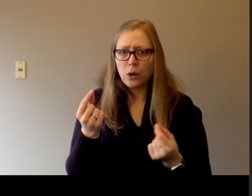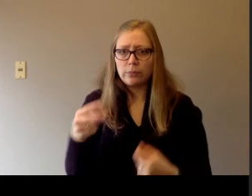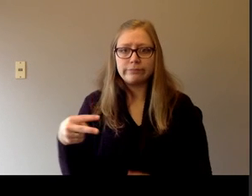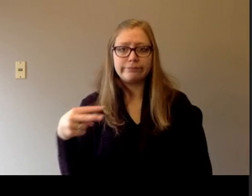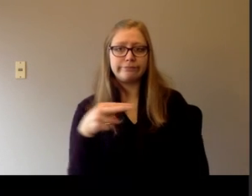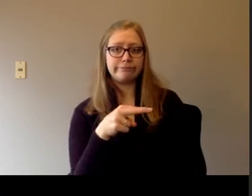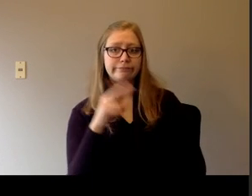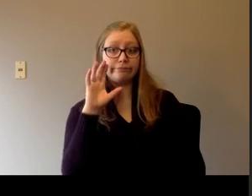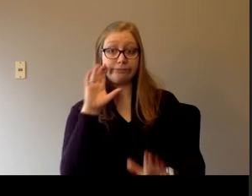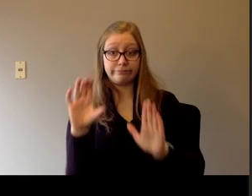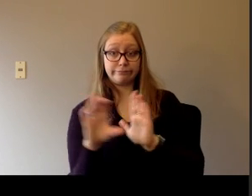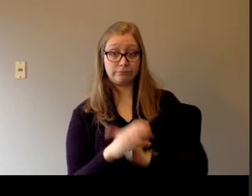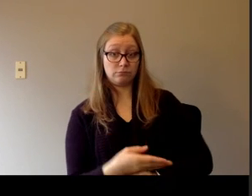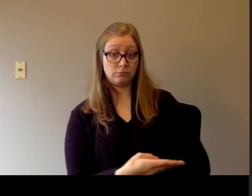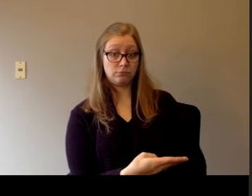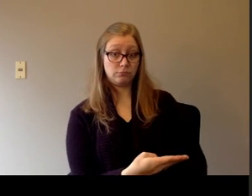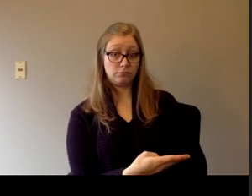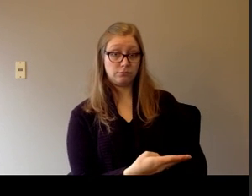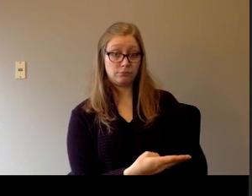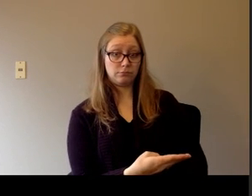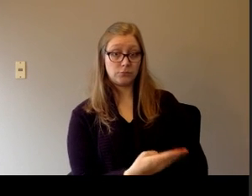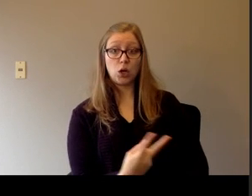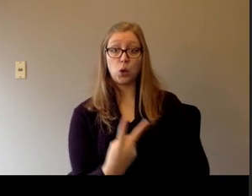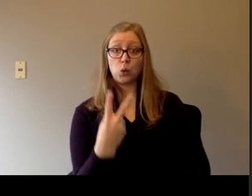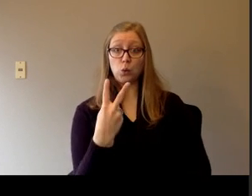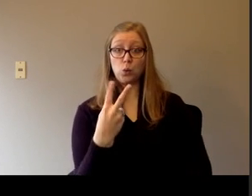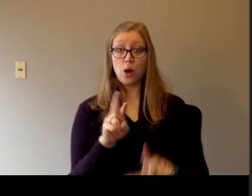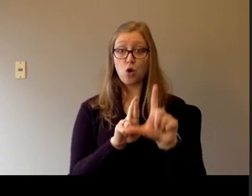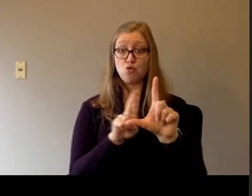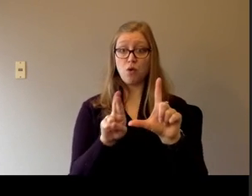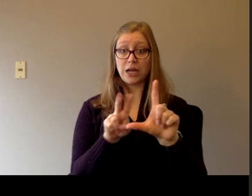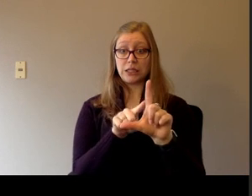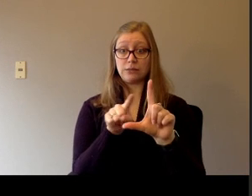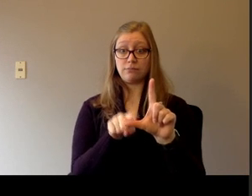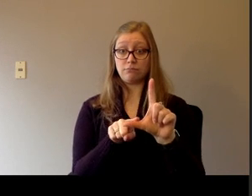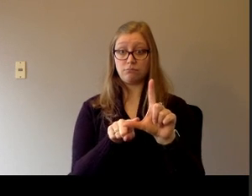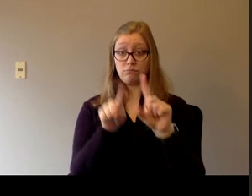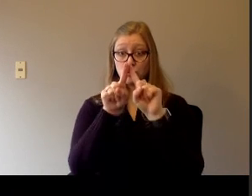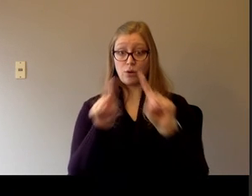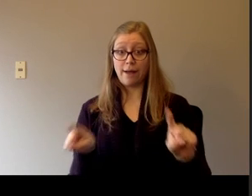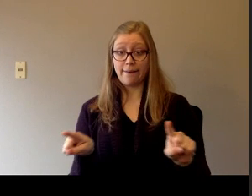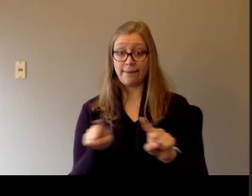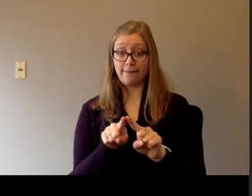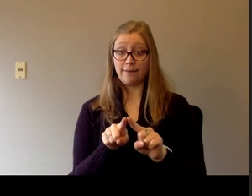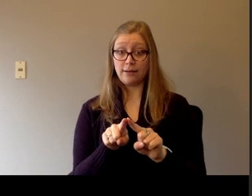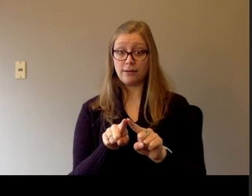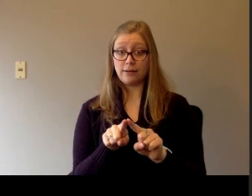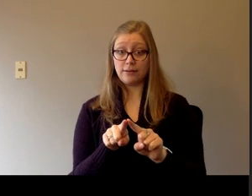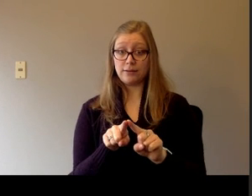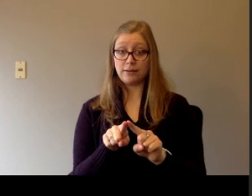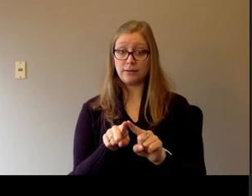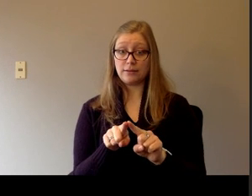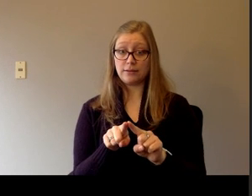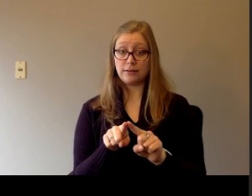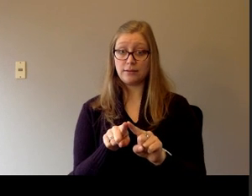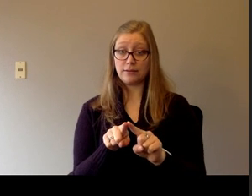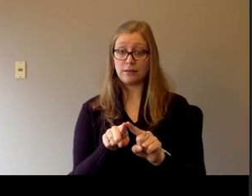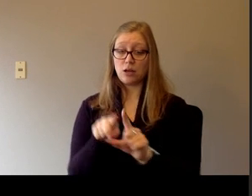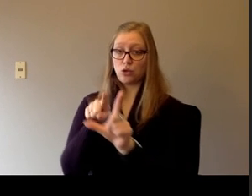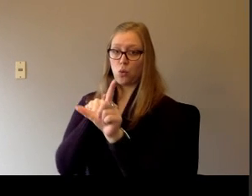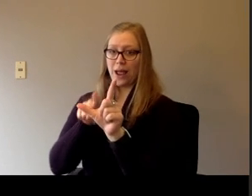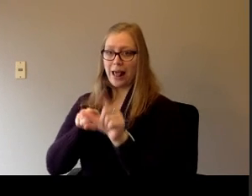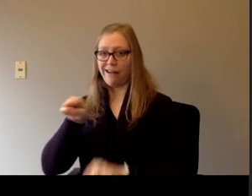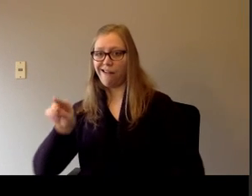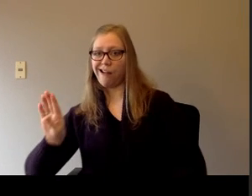see we have two right triangles, and we have a right angle at B, a right angle at E, so they